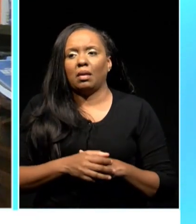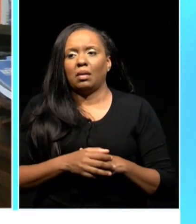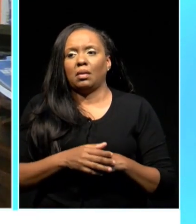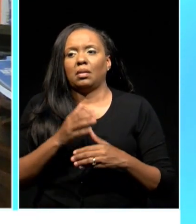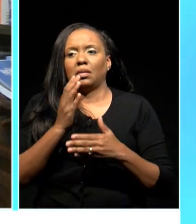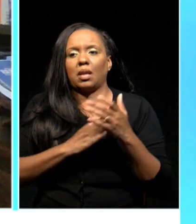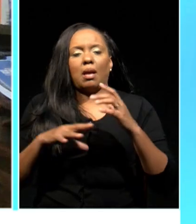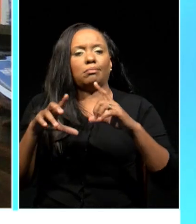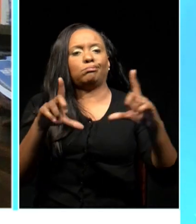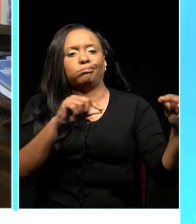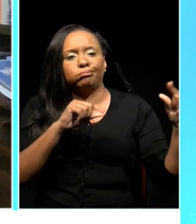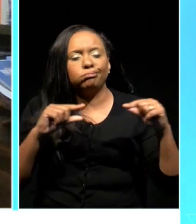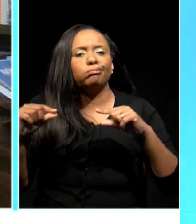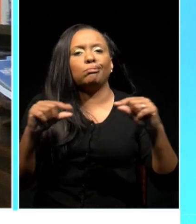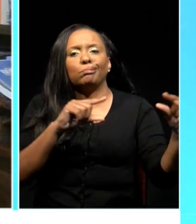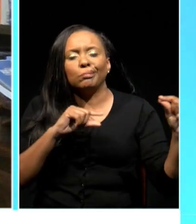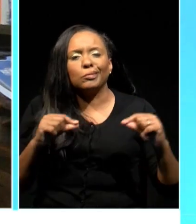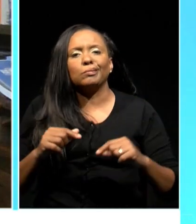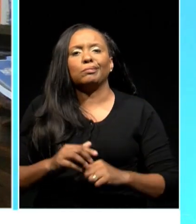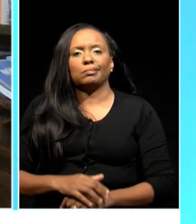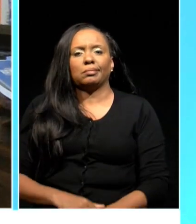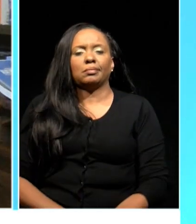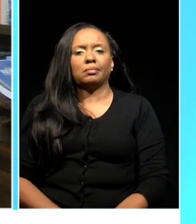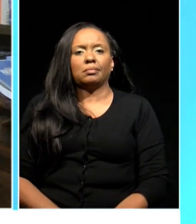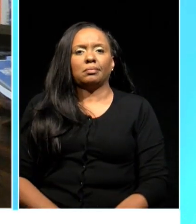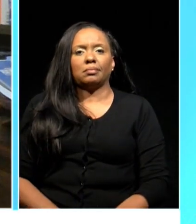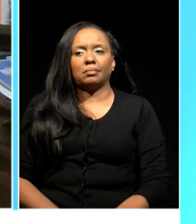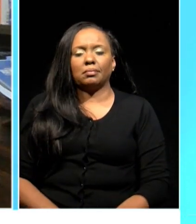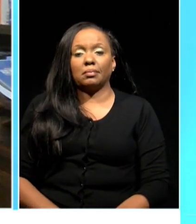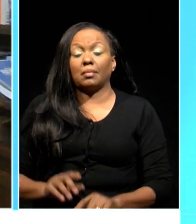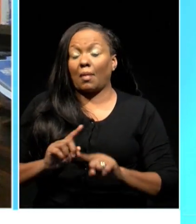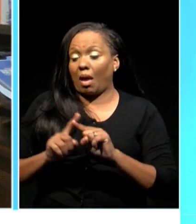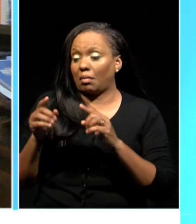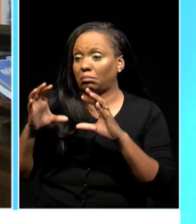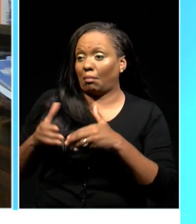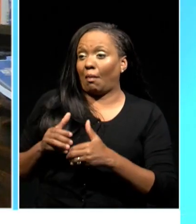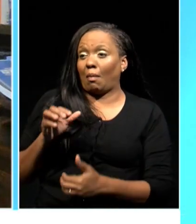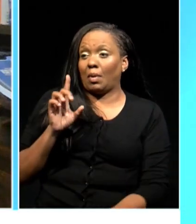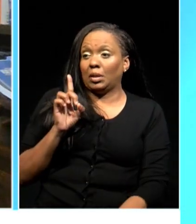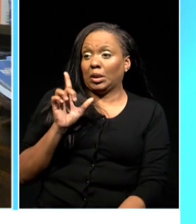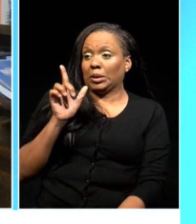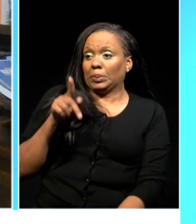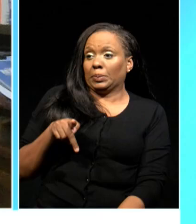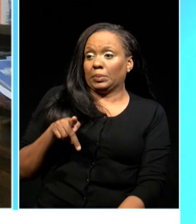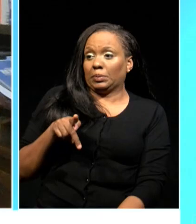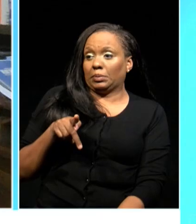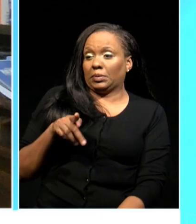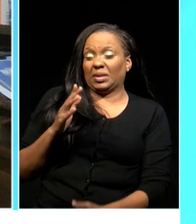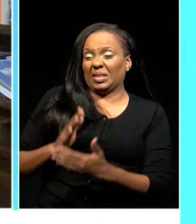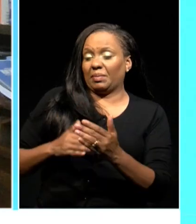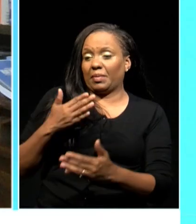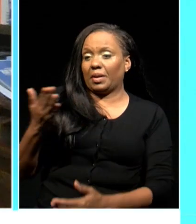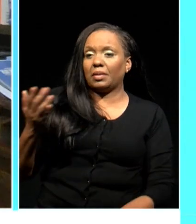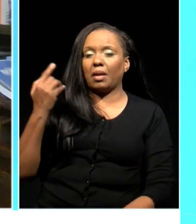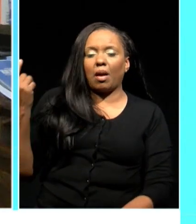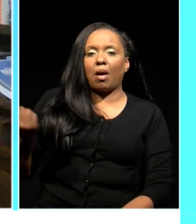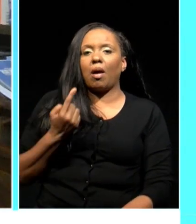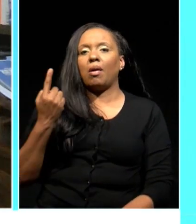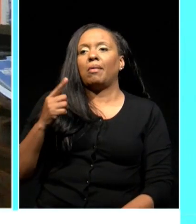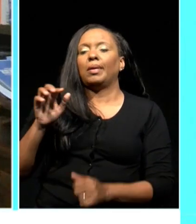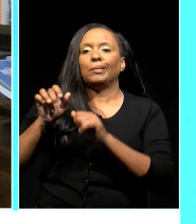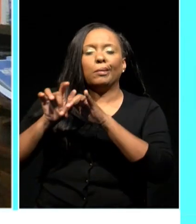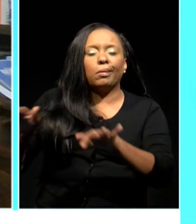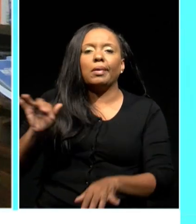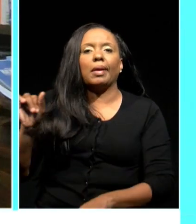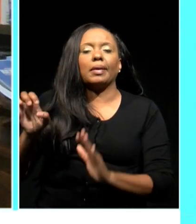unsubstantiated, unverified rumors. In relation to the Democratic Labour Party, those things were always out there. And so that, for instance, last